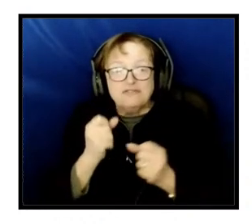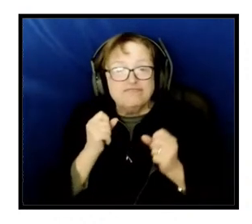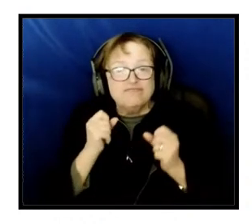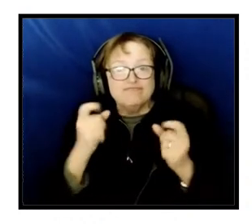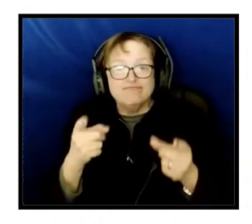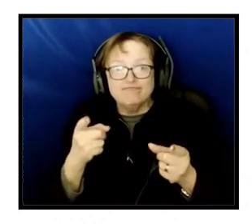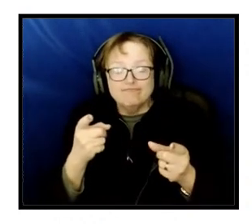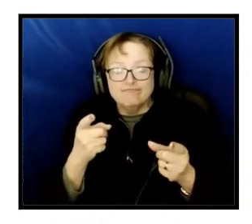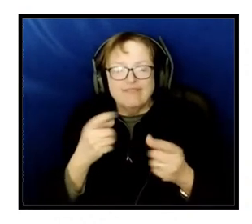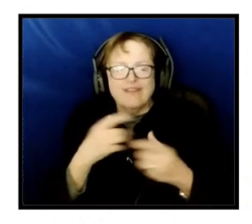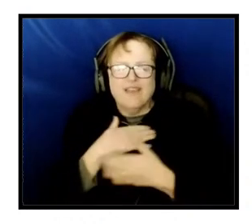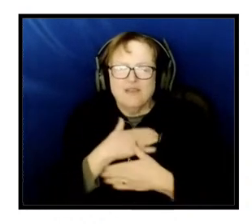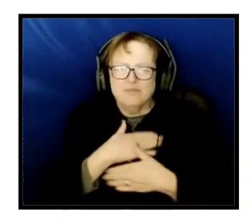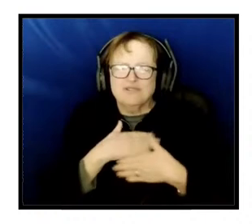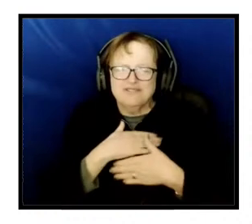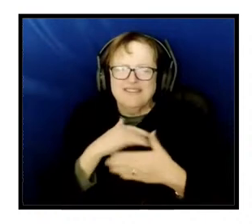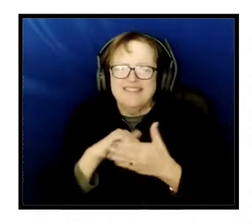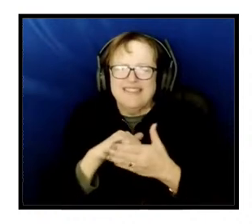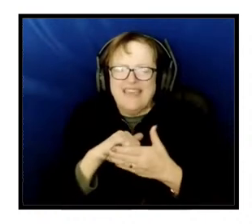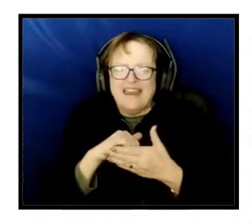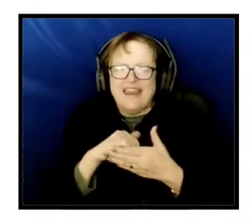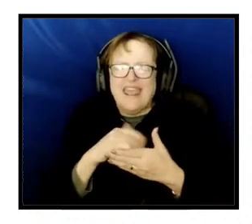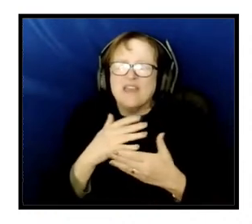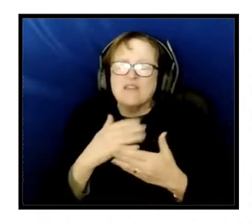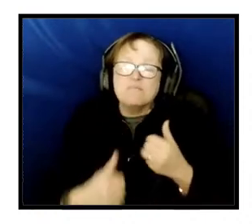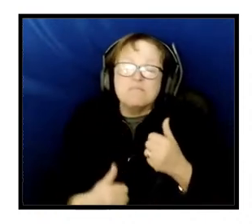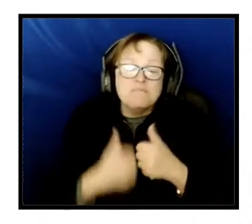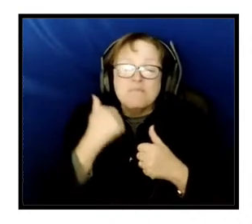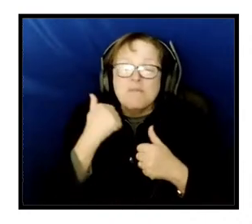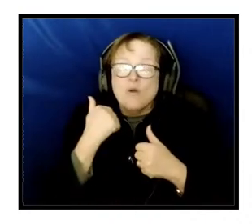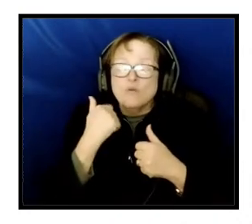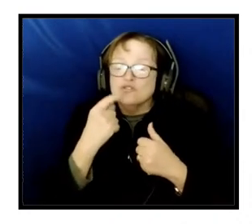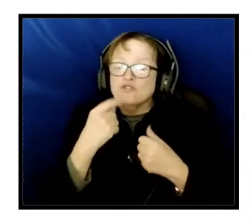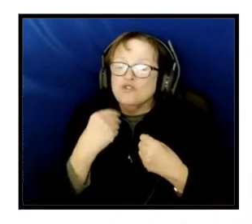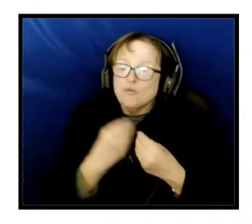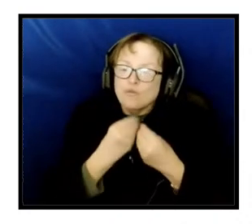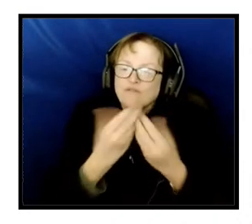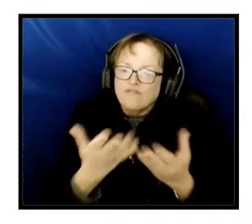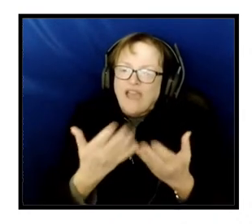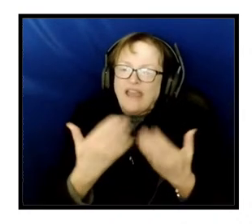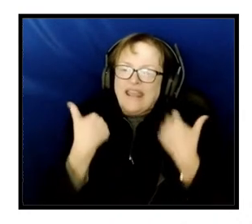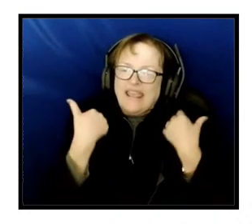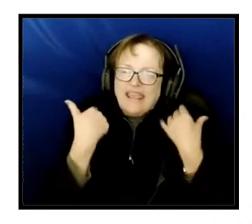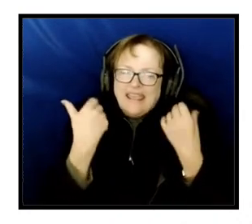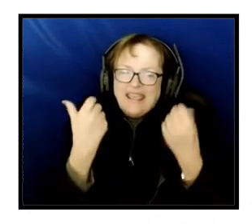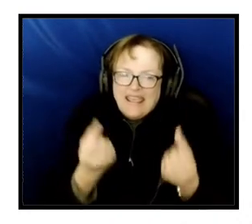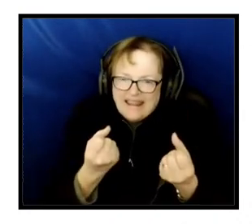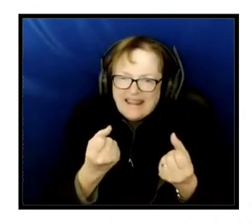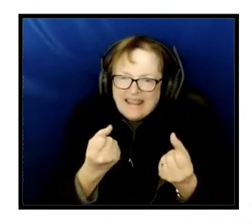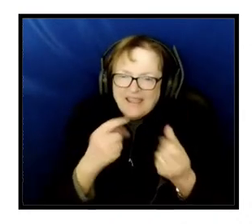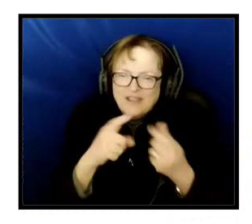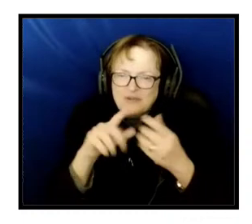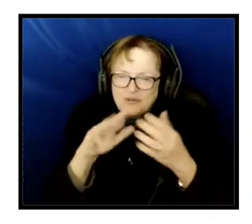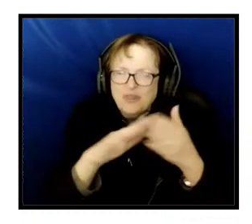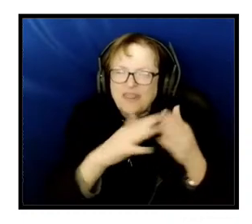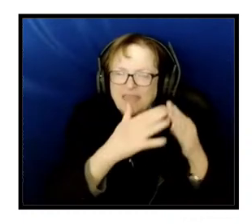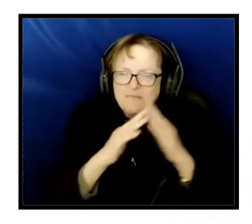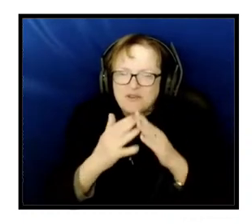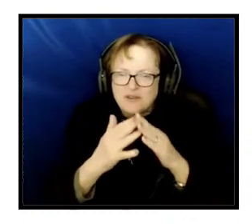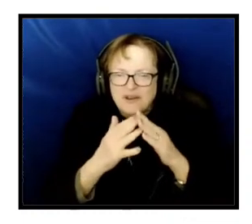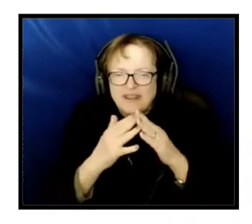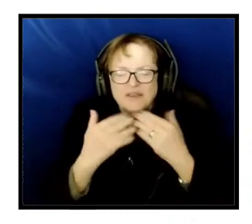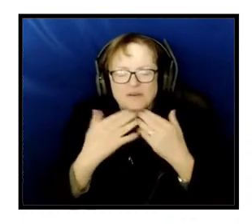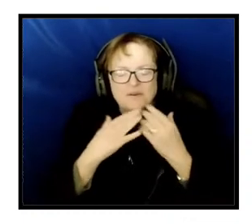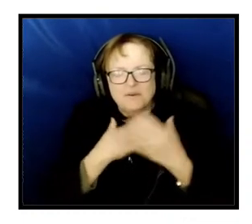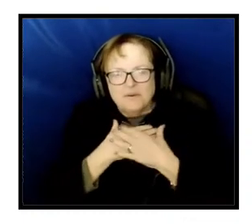really appreciate the fact that you are bringing a healing resource into our communities. And I know this is gonna